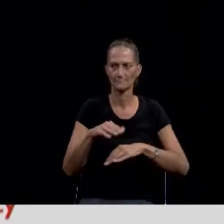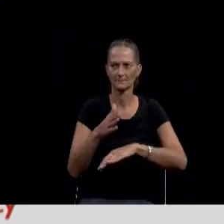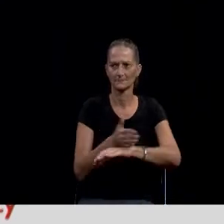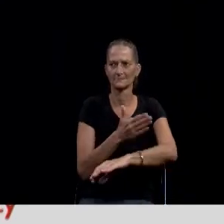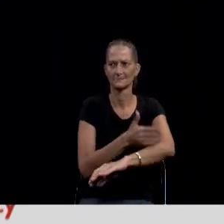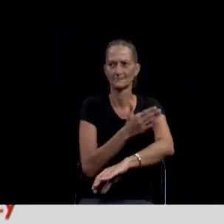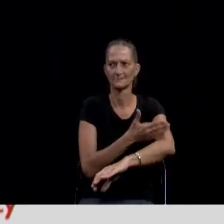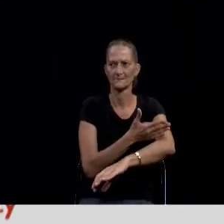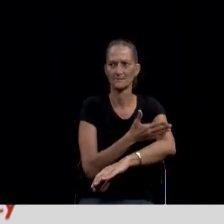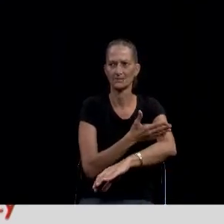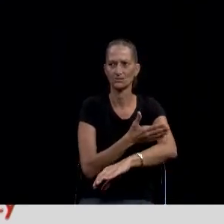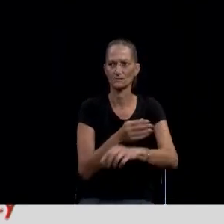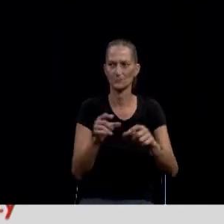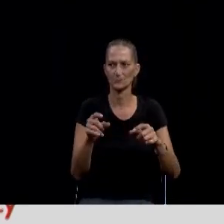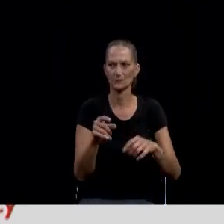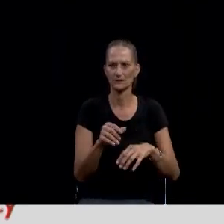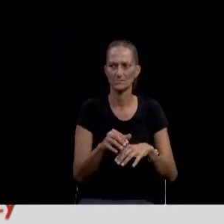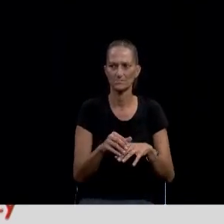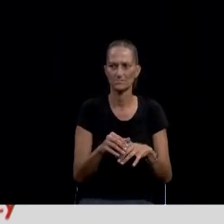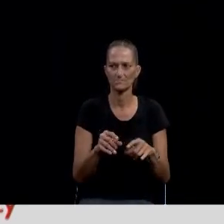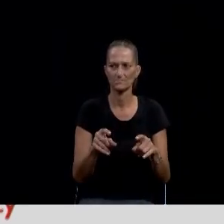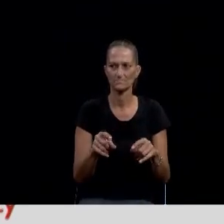what plants will go where.